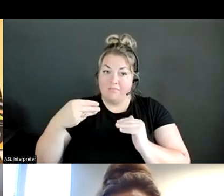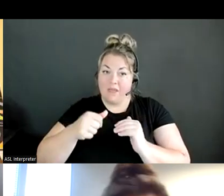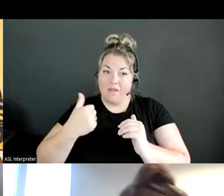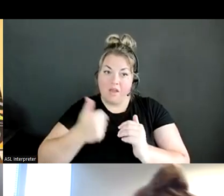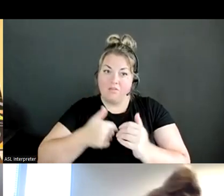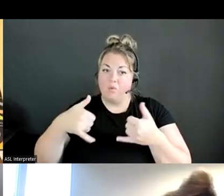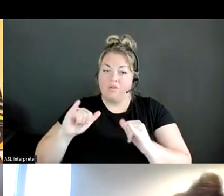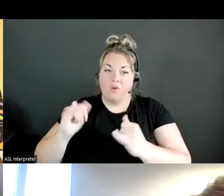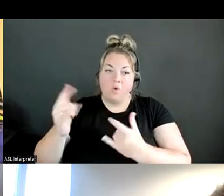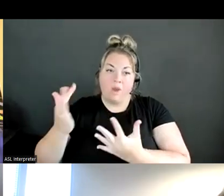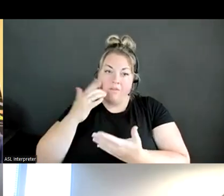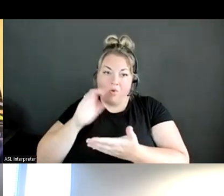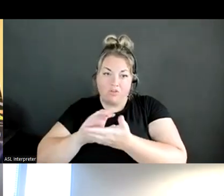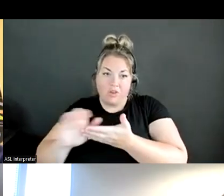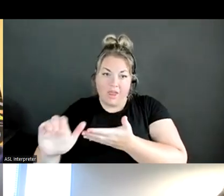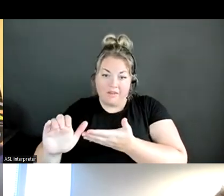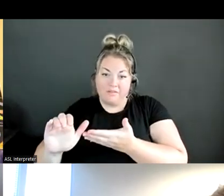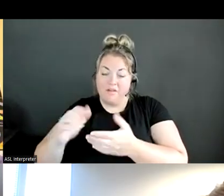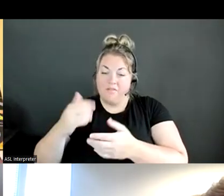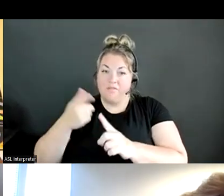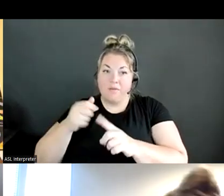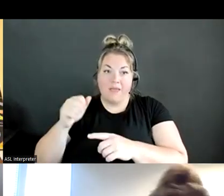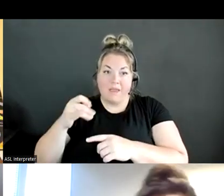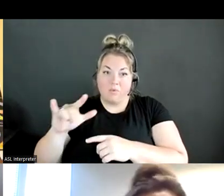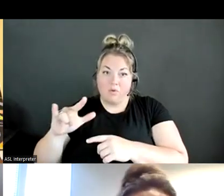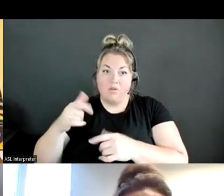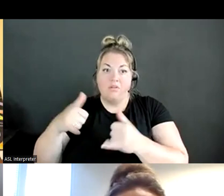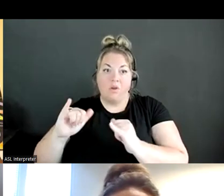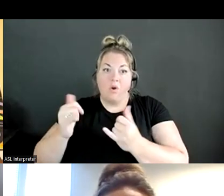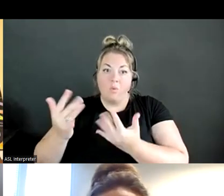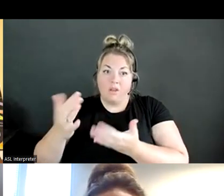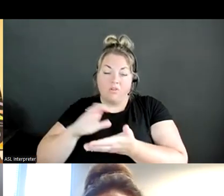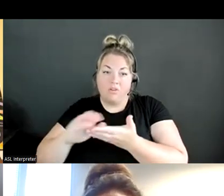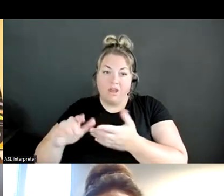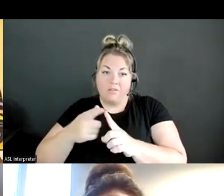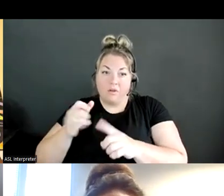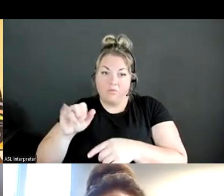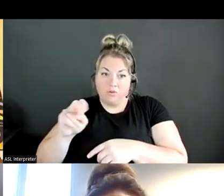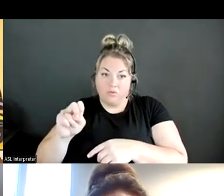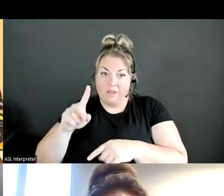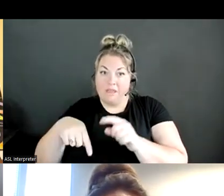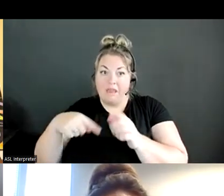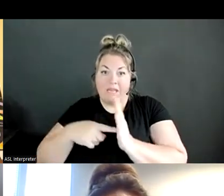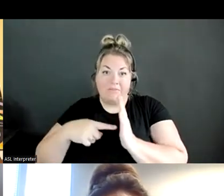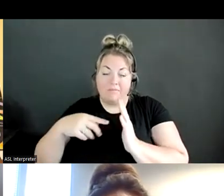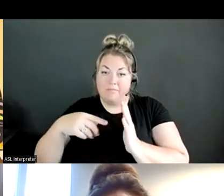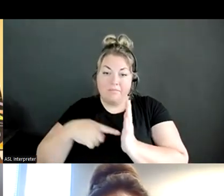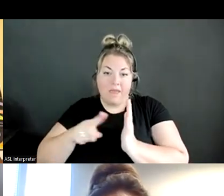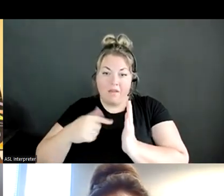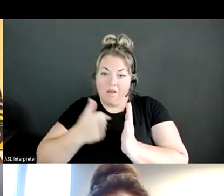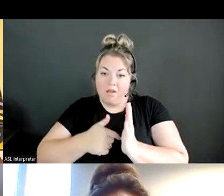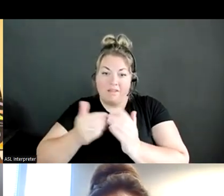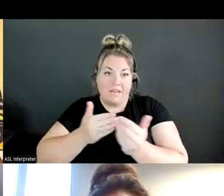on checks. Still waiting on checks from April, still waiting on checks from June. You can't even pay us anyway. So who cares